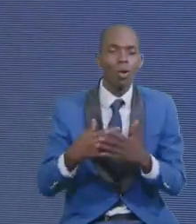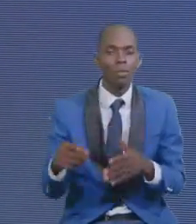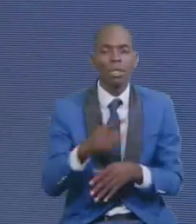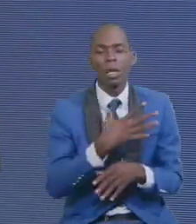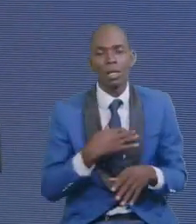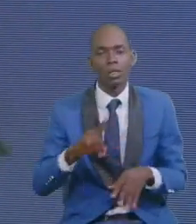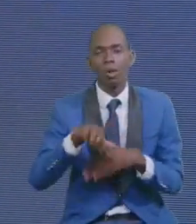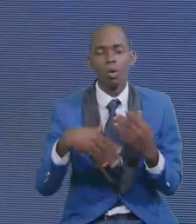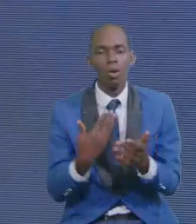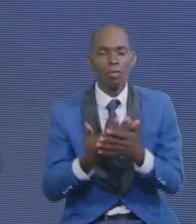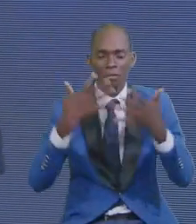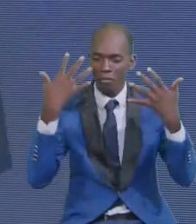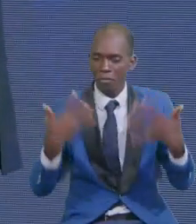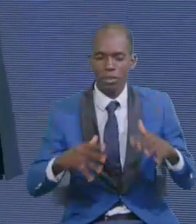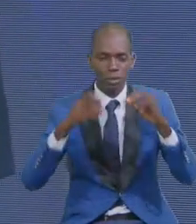strong.